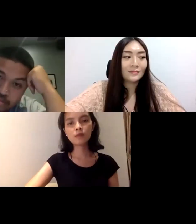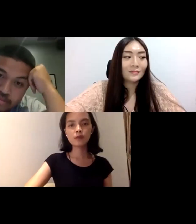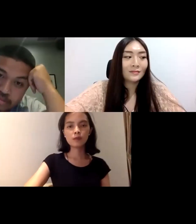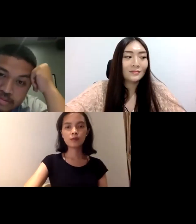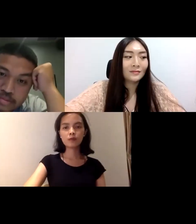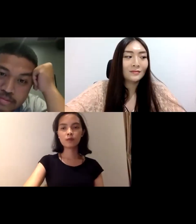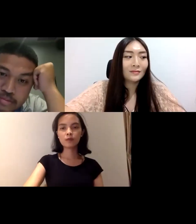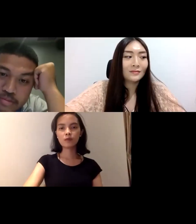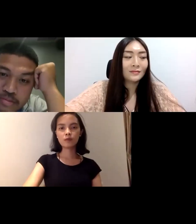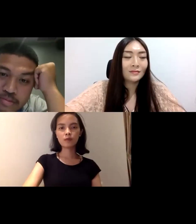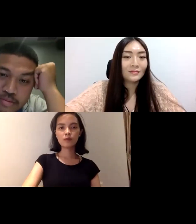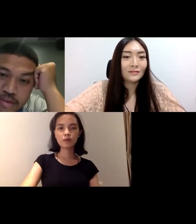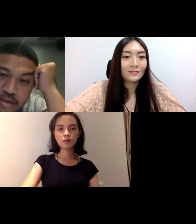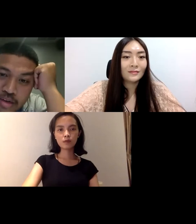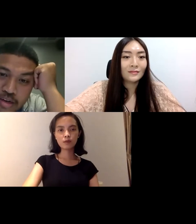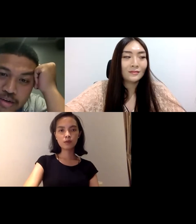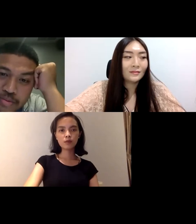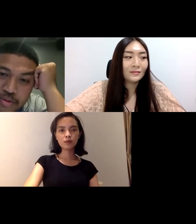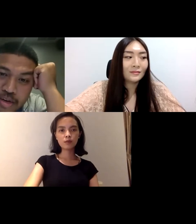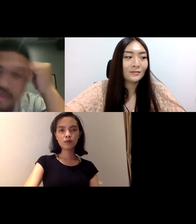being illogical?